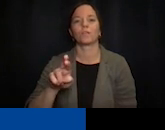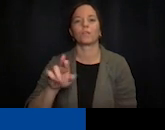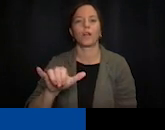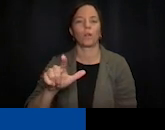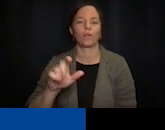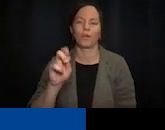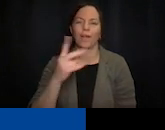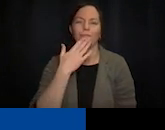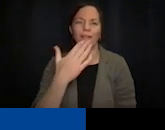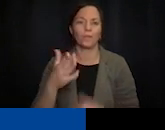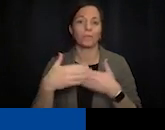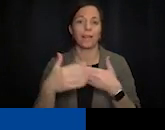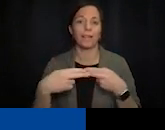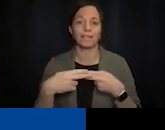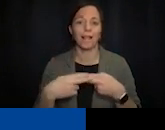There you go.